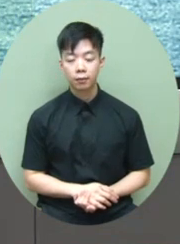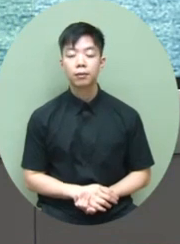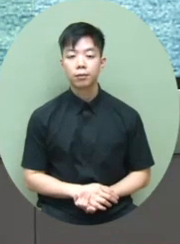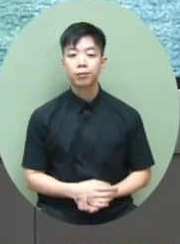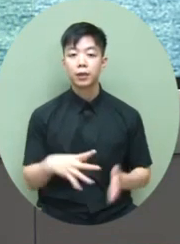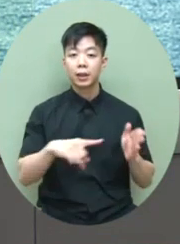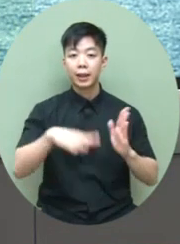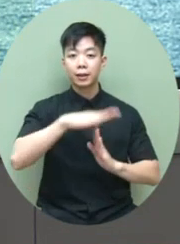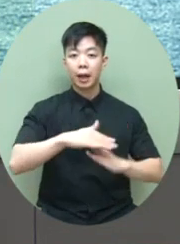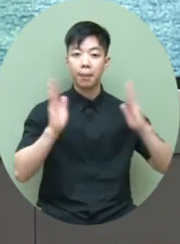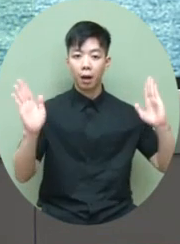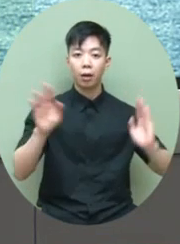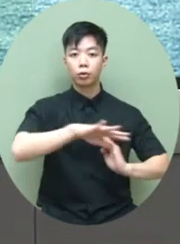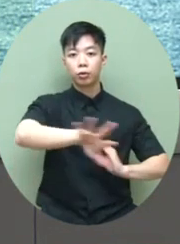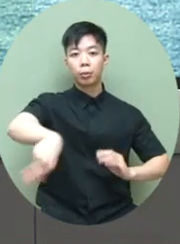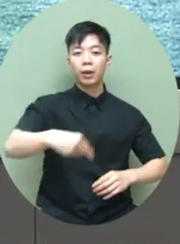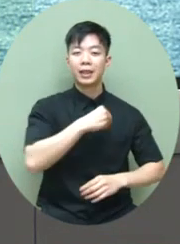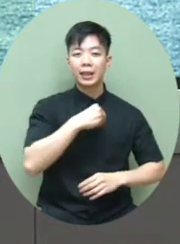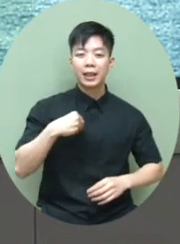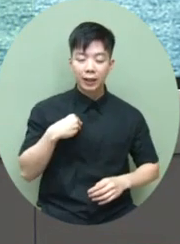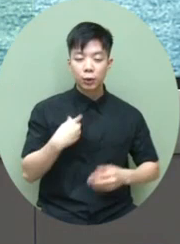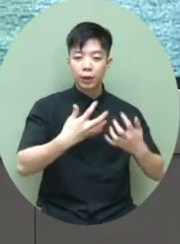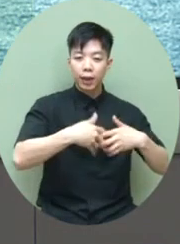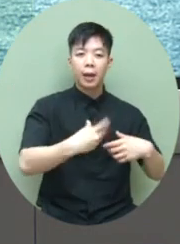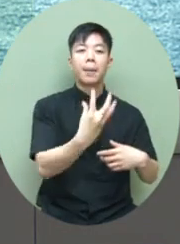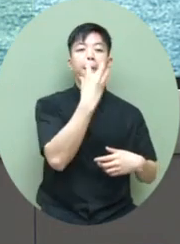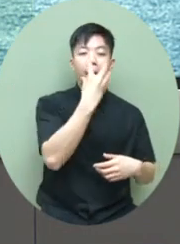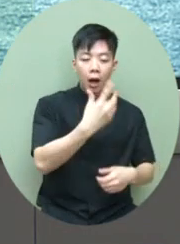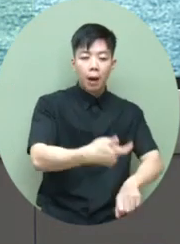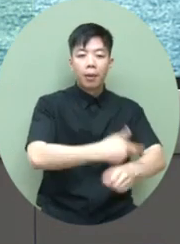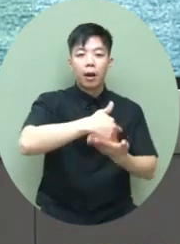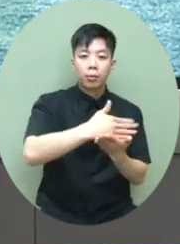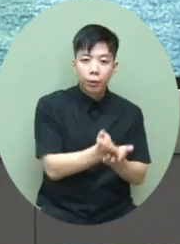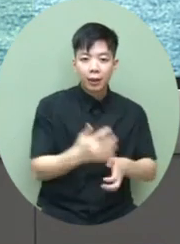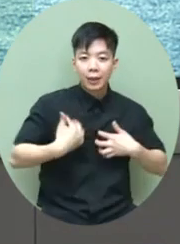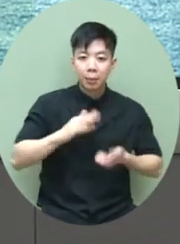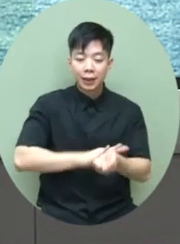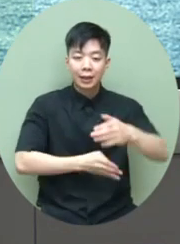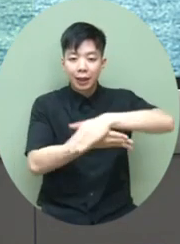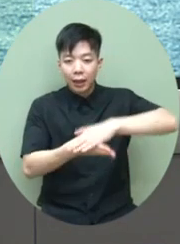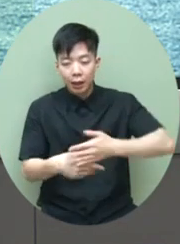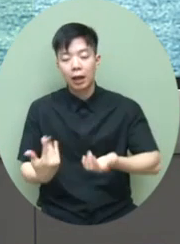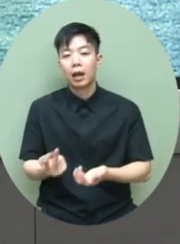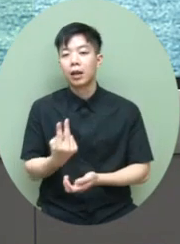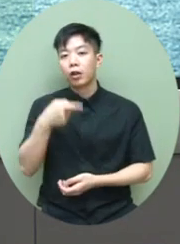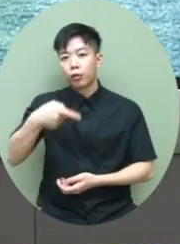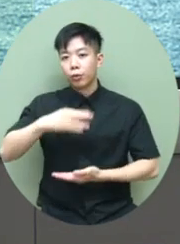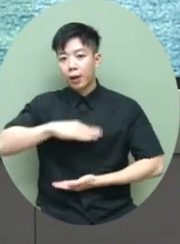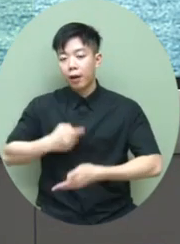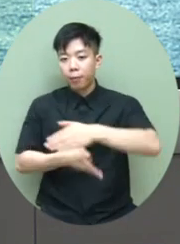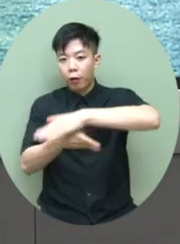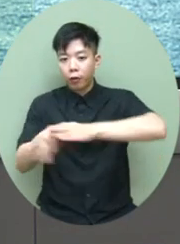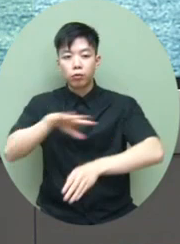isolation ward were all function normally. So and together with the EMSD